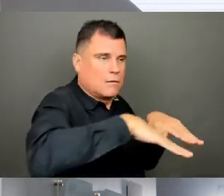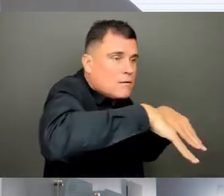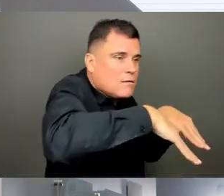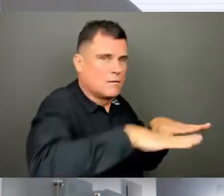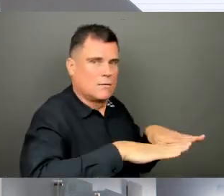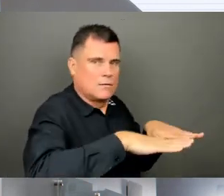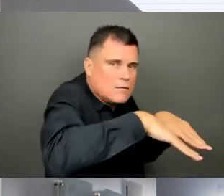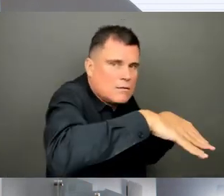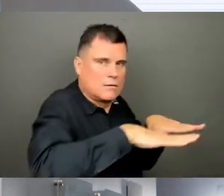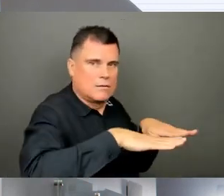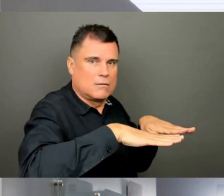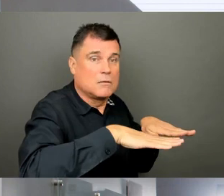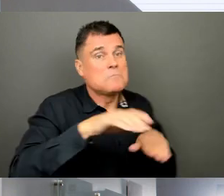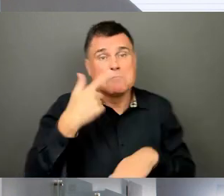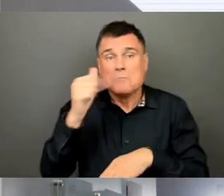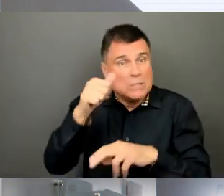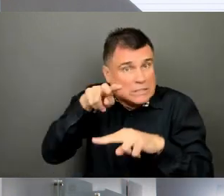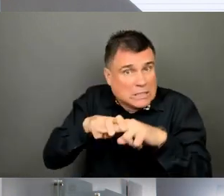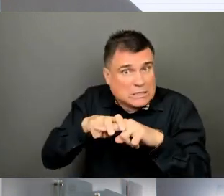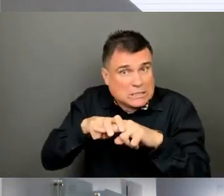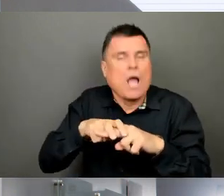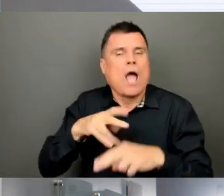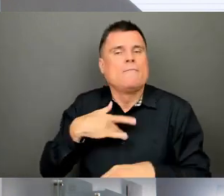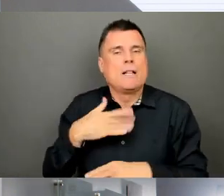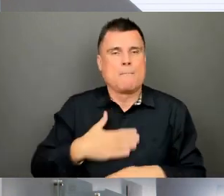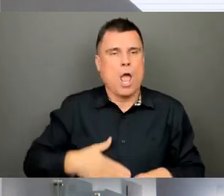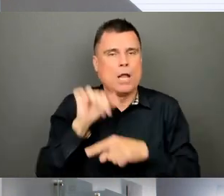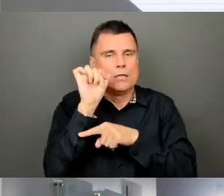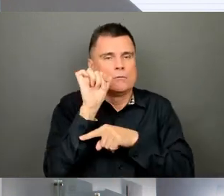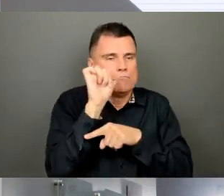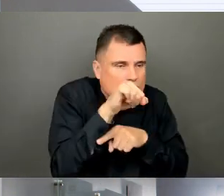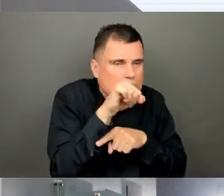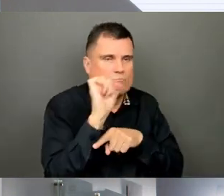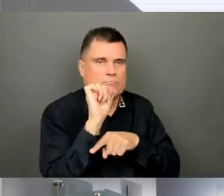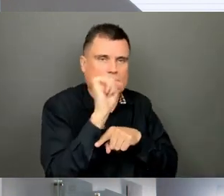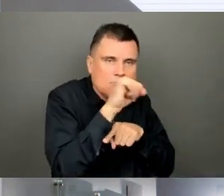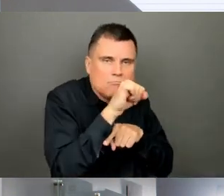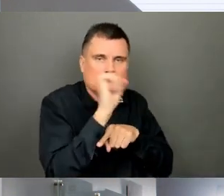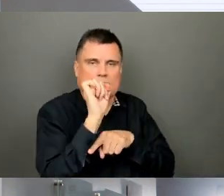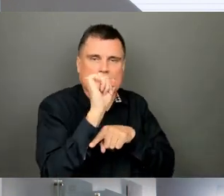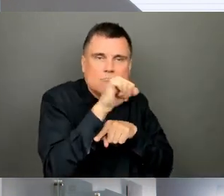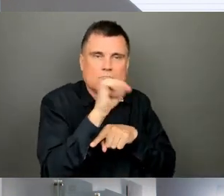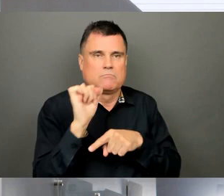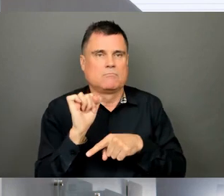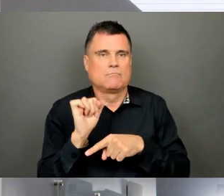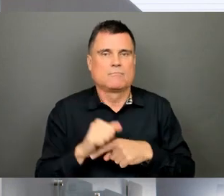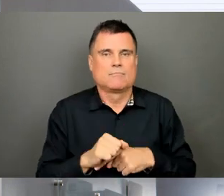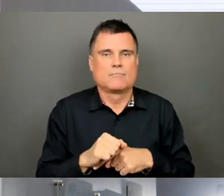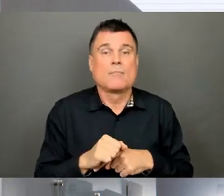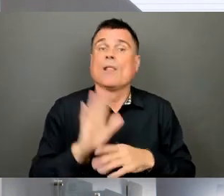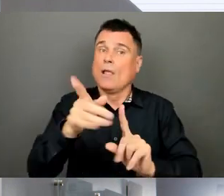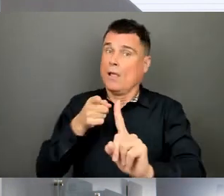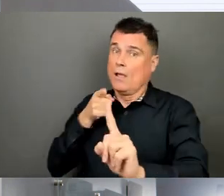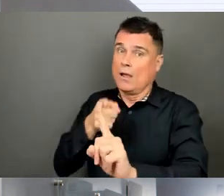standing. If you're sitting, just finding that groove in the rock. So forward groove a little bit, but the